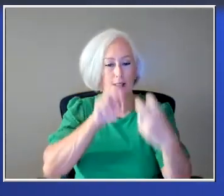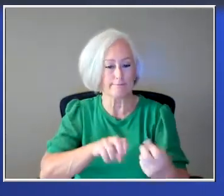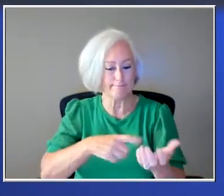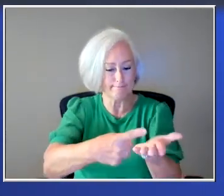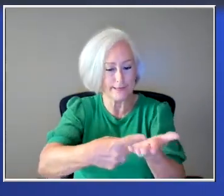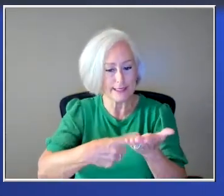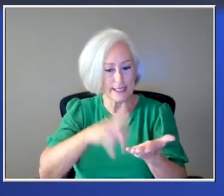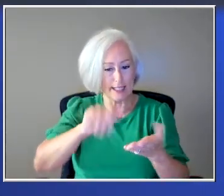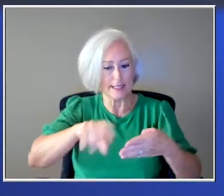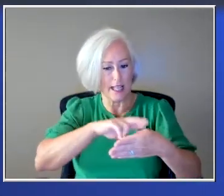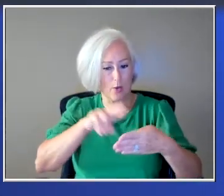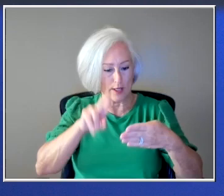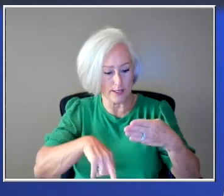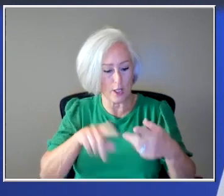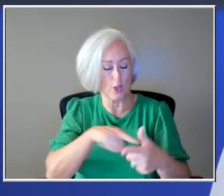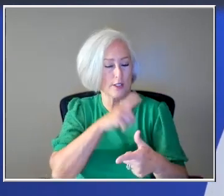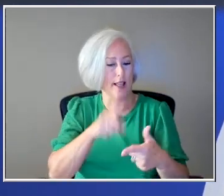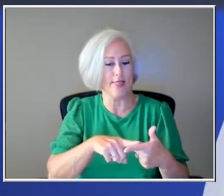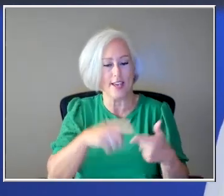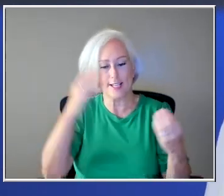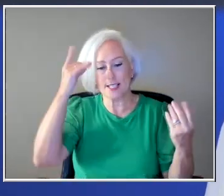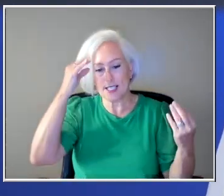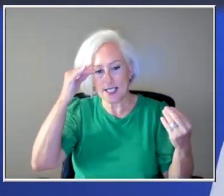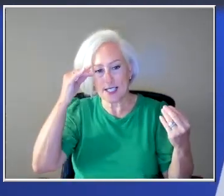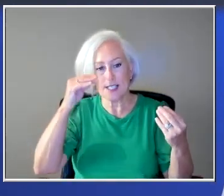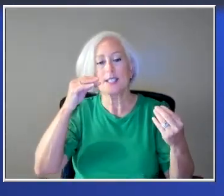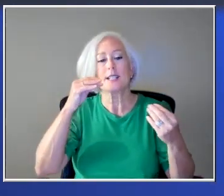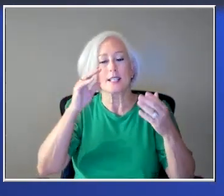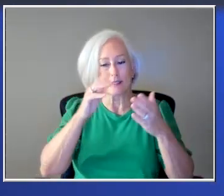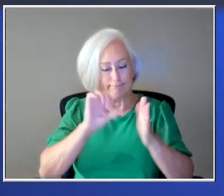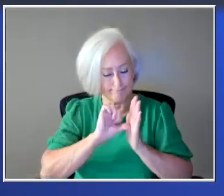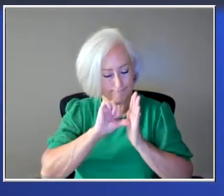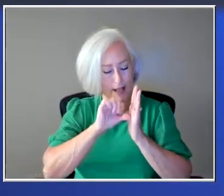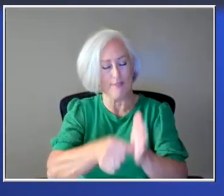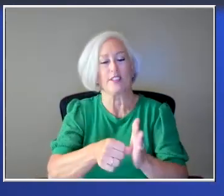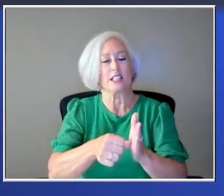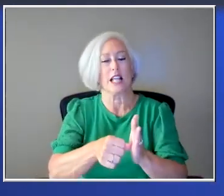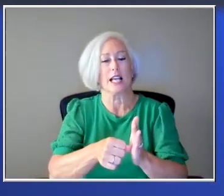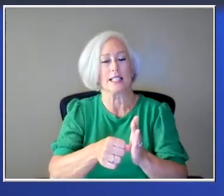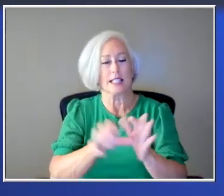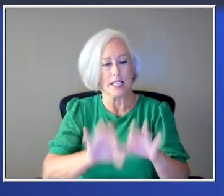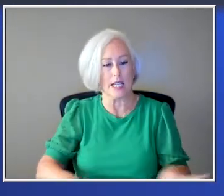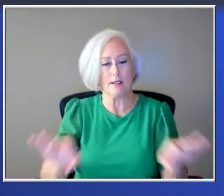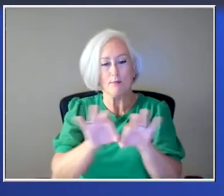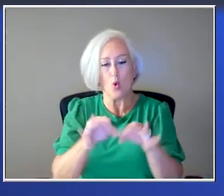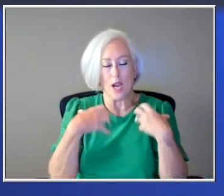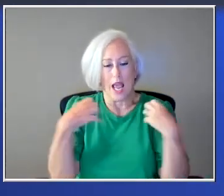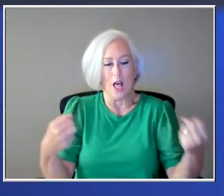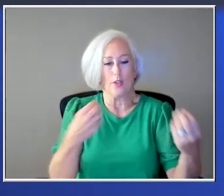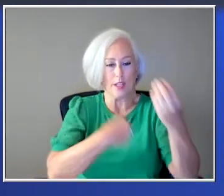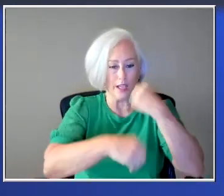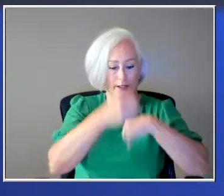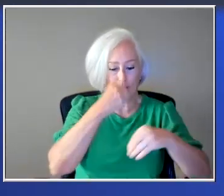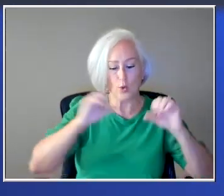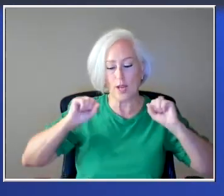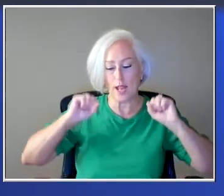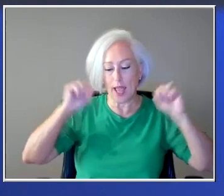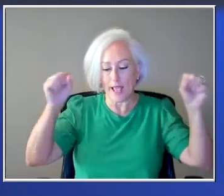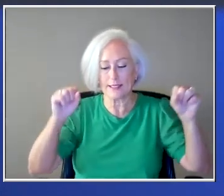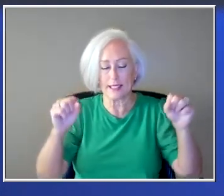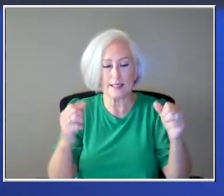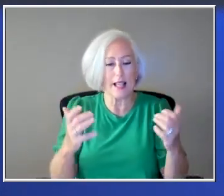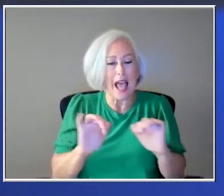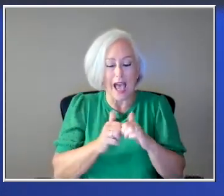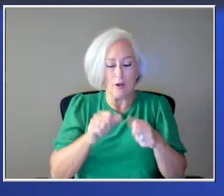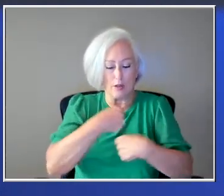again, the first line is stressing that the importance of the healthy diet and exercise. Where can we make changes in that?